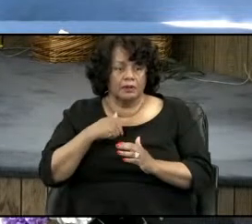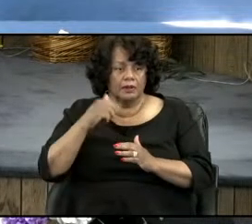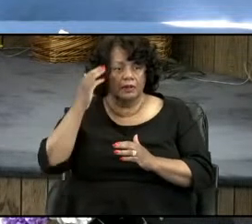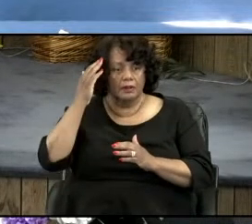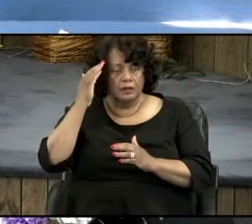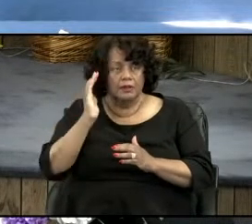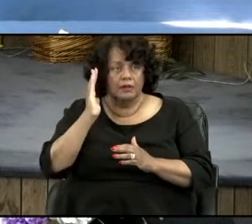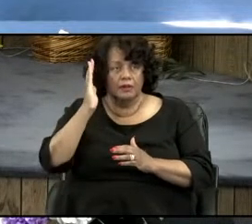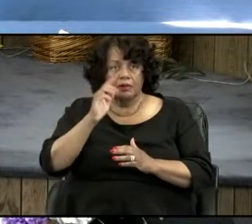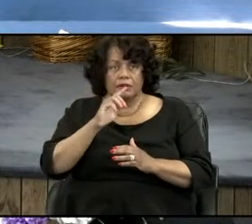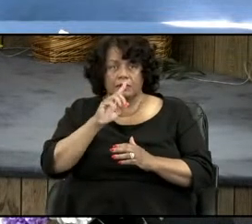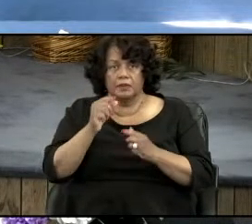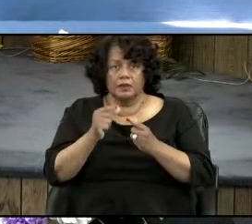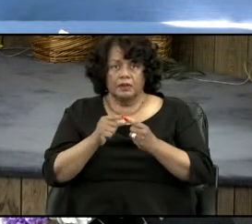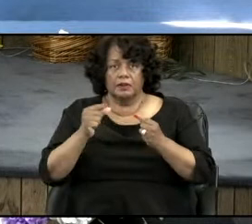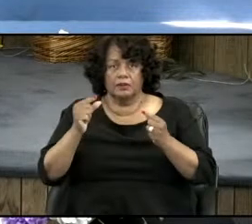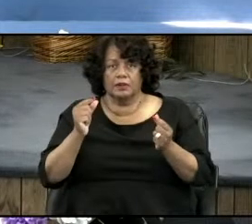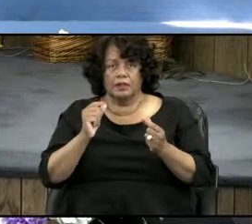greatly appreciated.